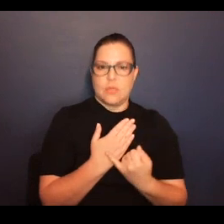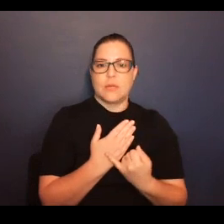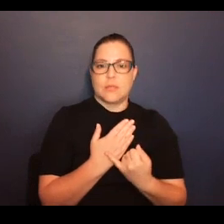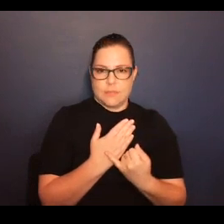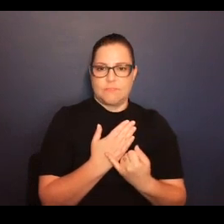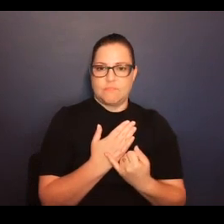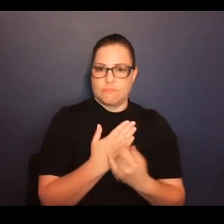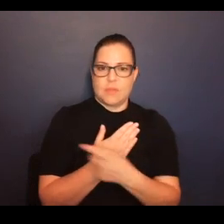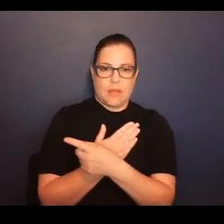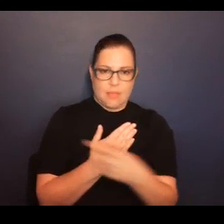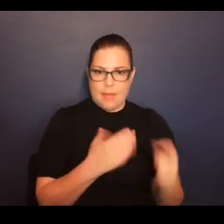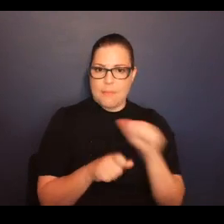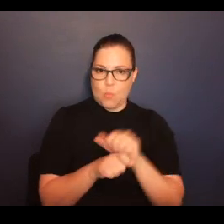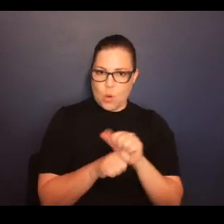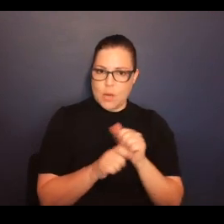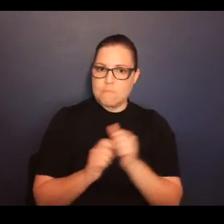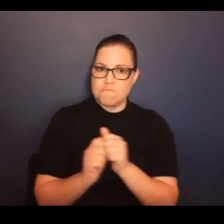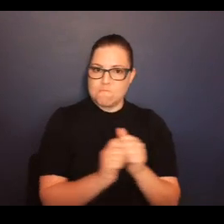they have been working with us